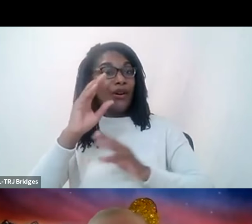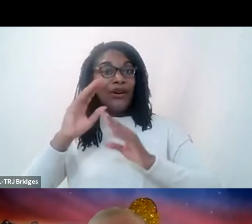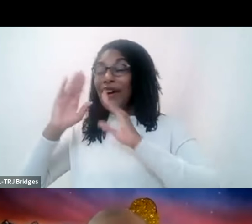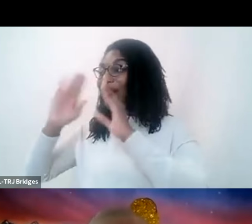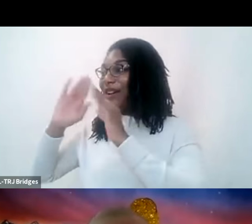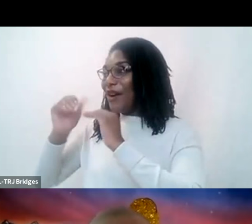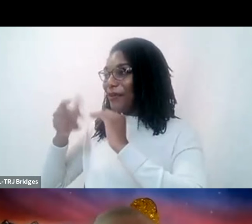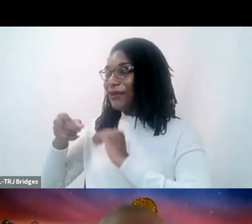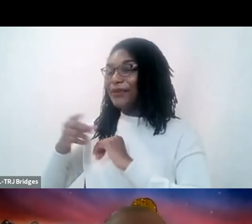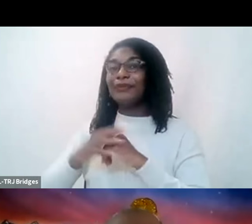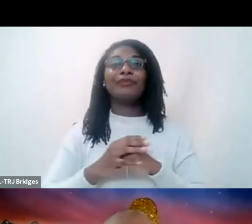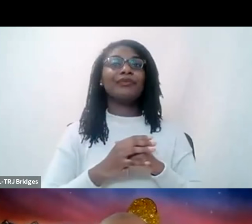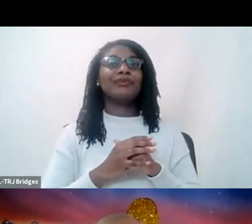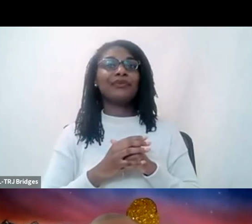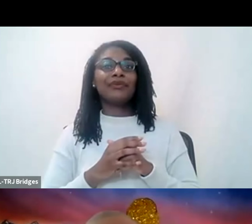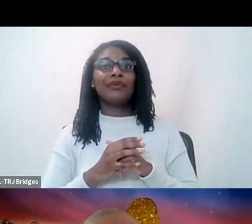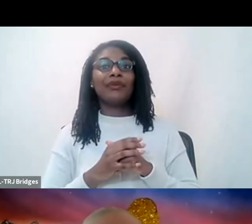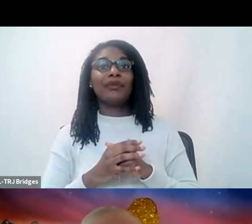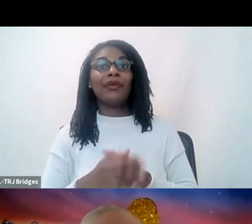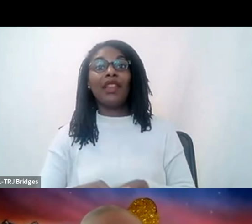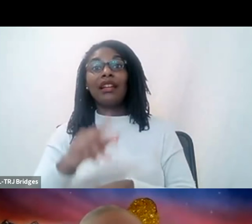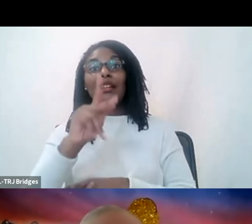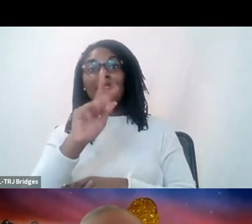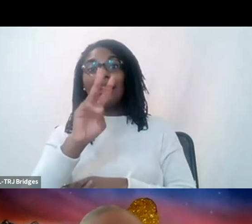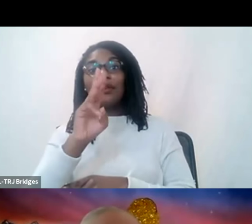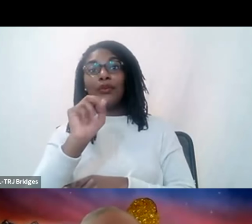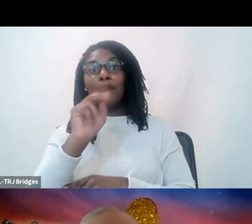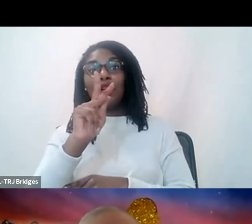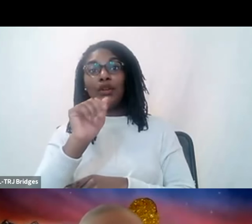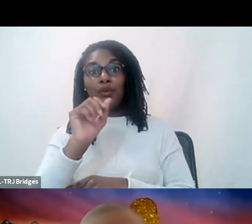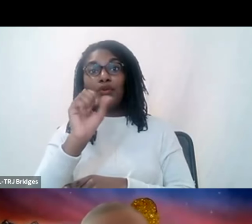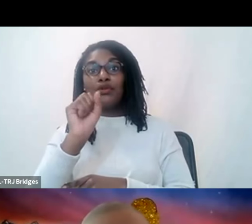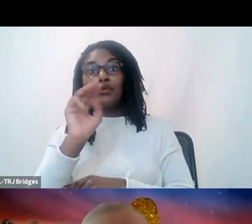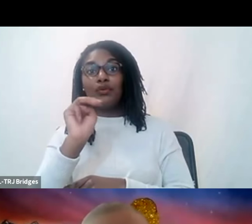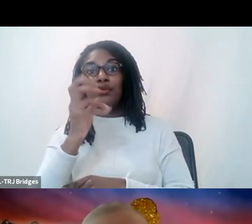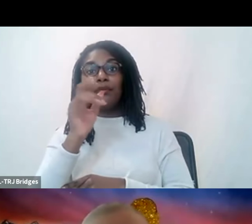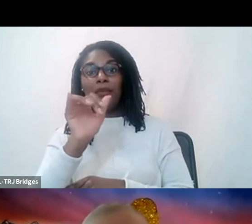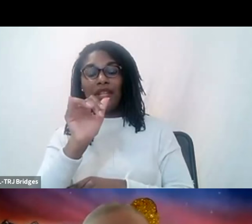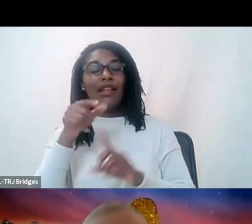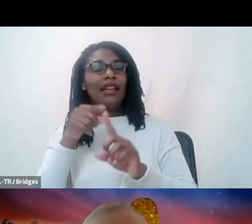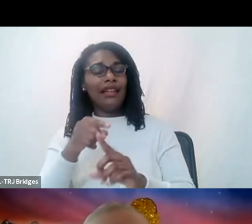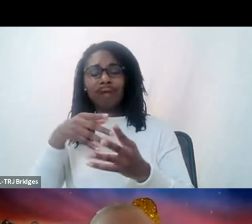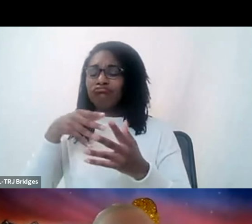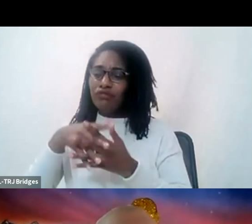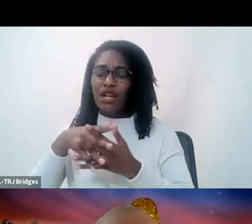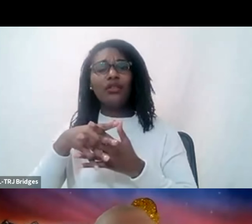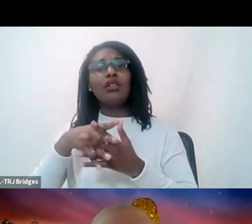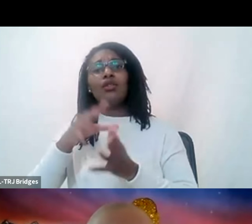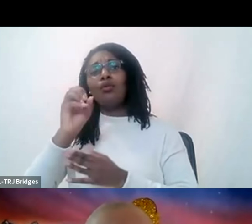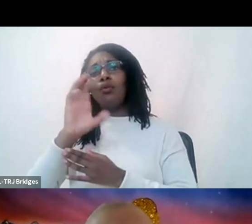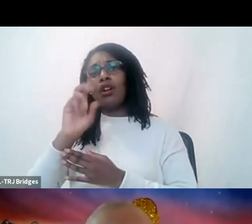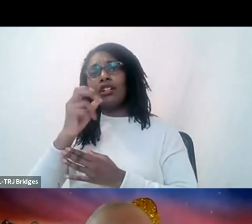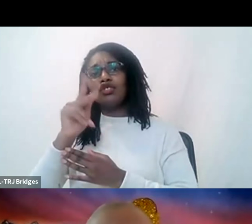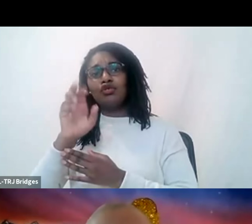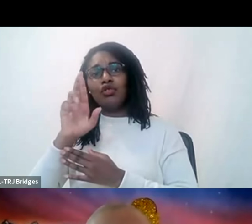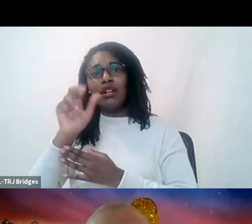Kweku Zumbri is grounded in traditions of the Dembe Orchestra and is a multi-percussionist